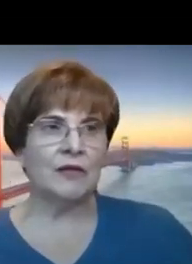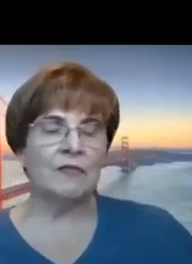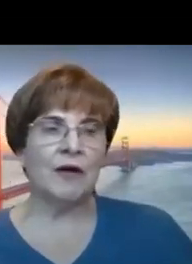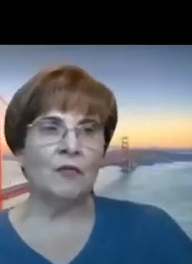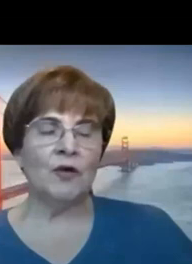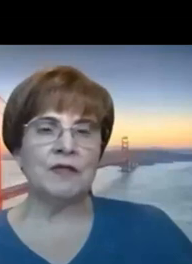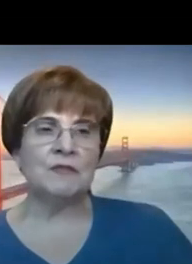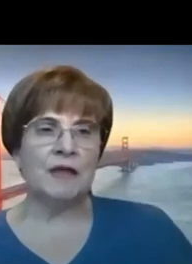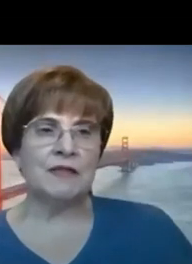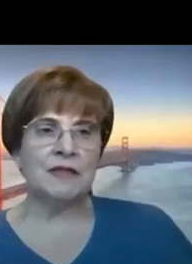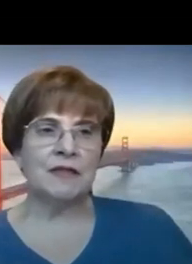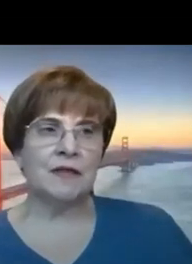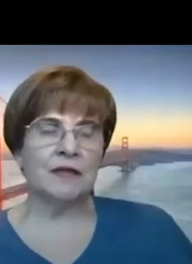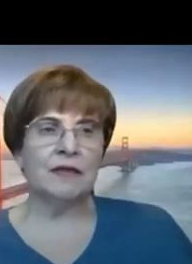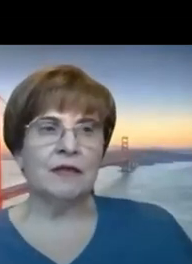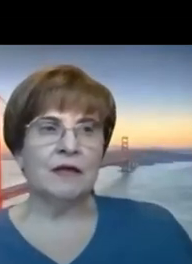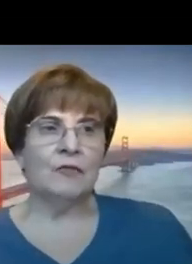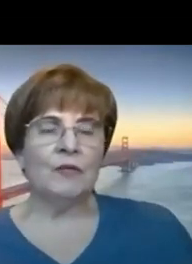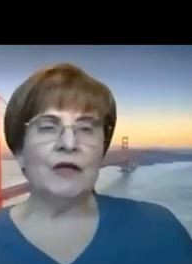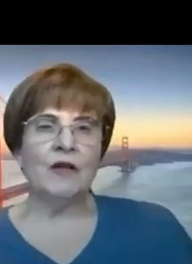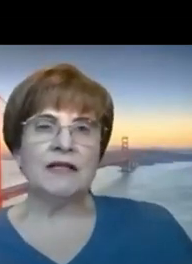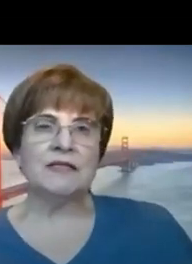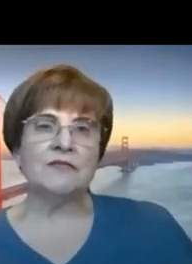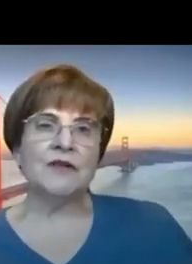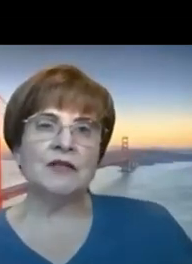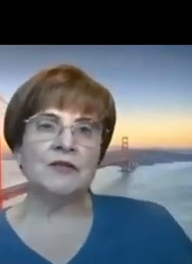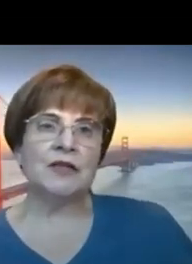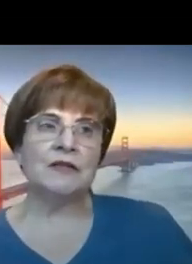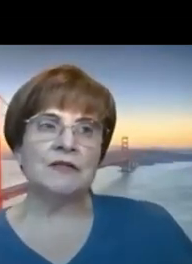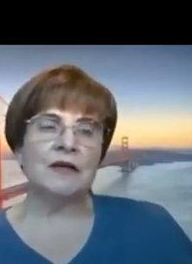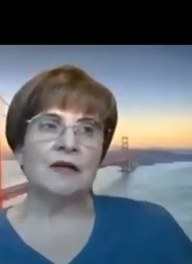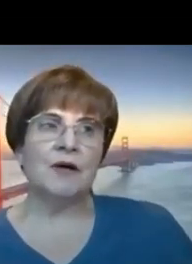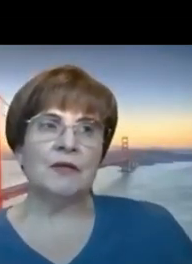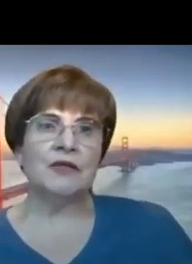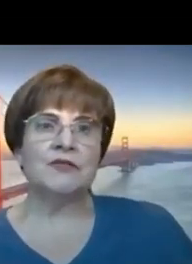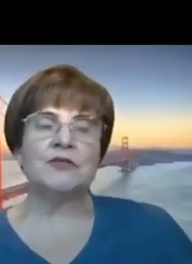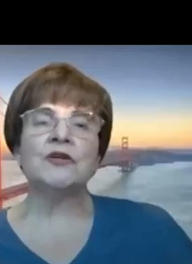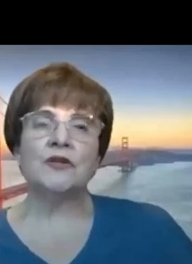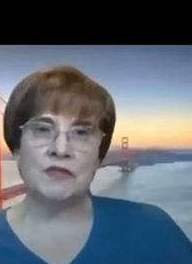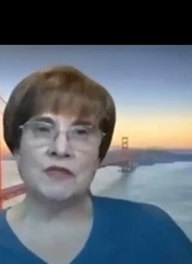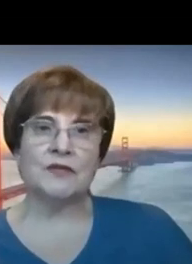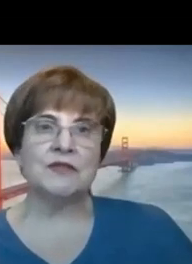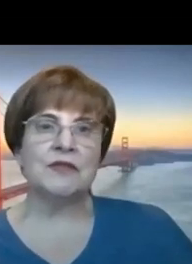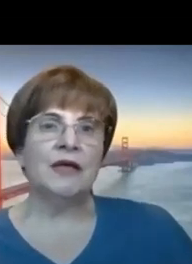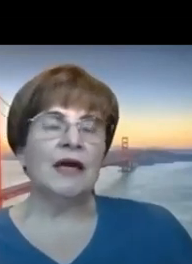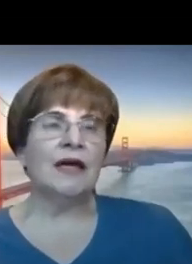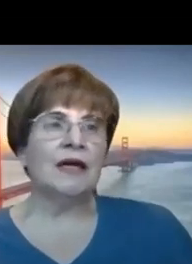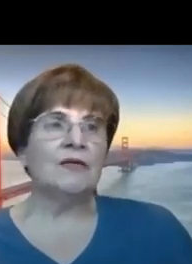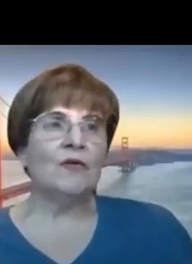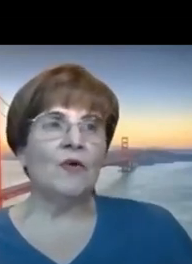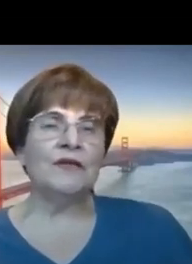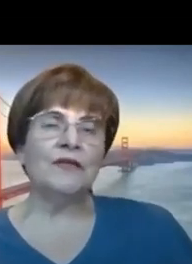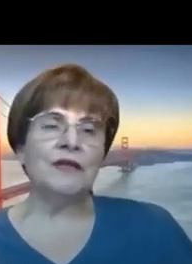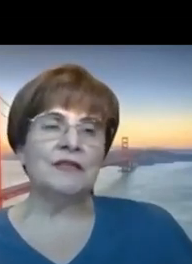a lot of my work is in what we call access and functional needs populations, which includes seniors.